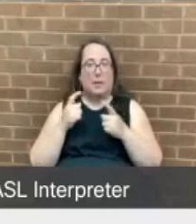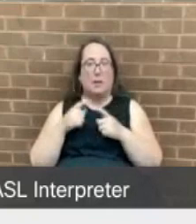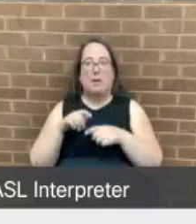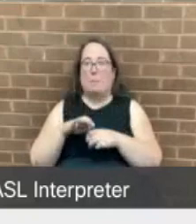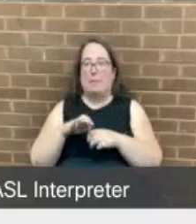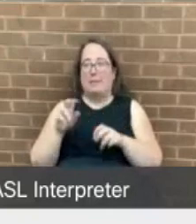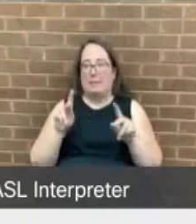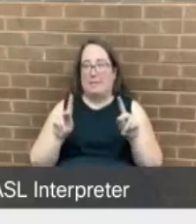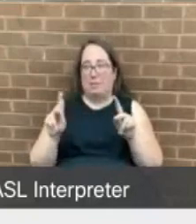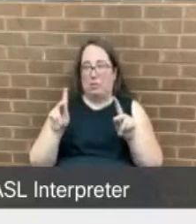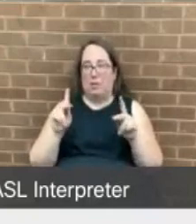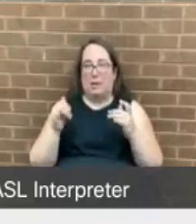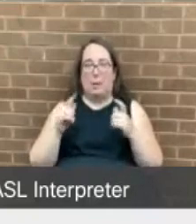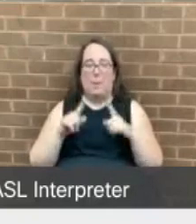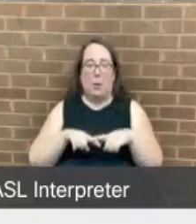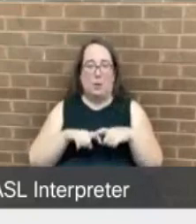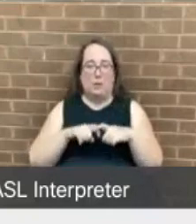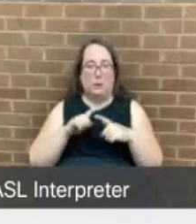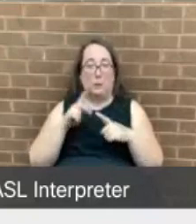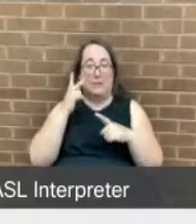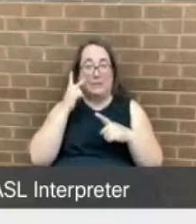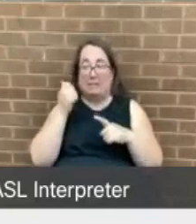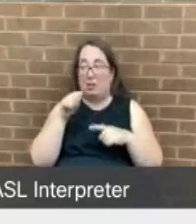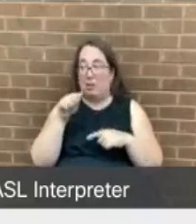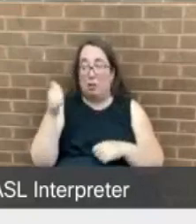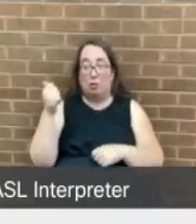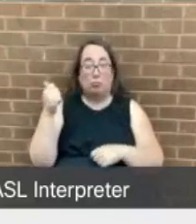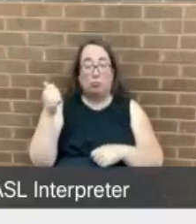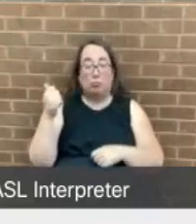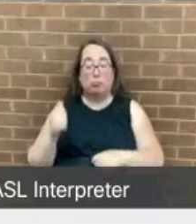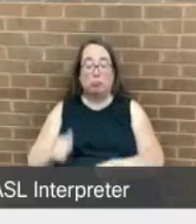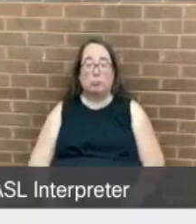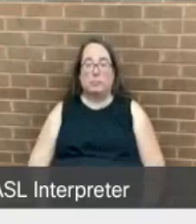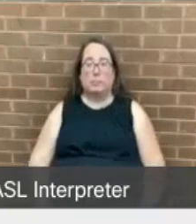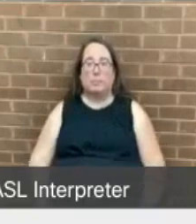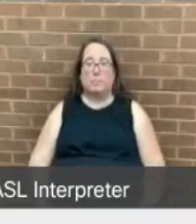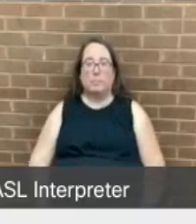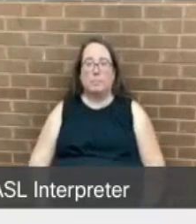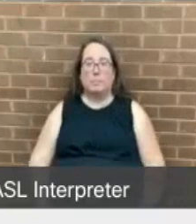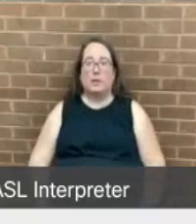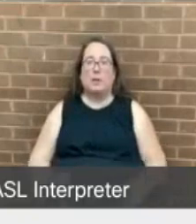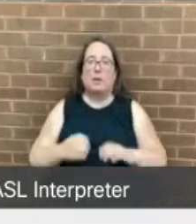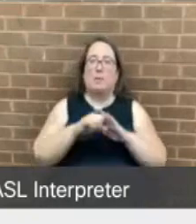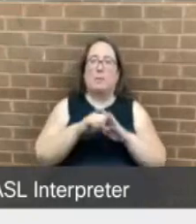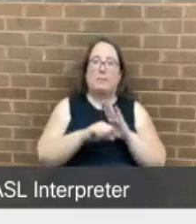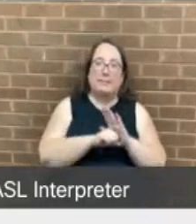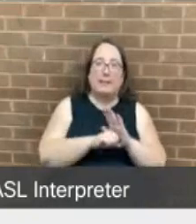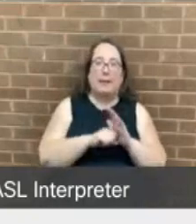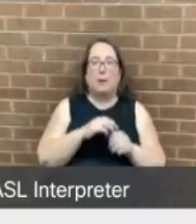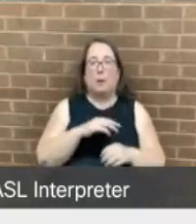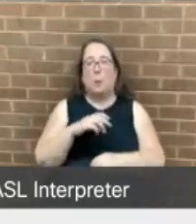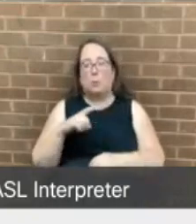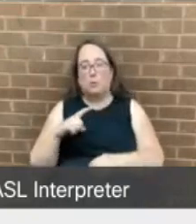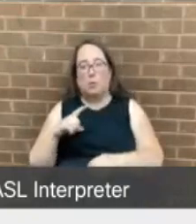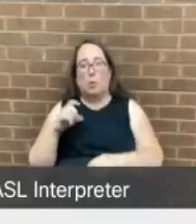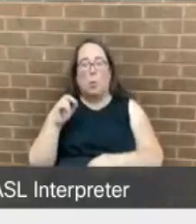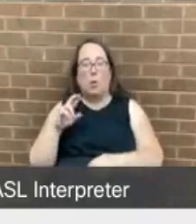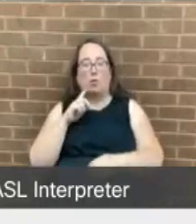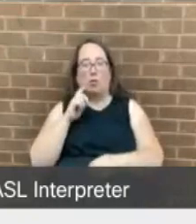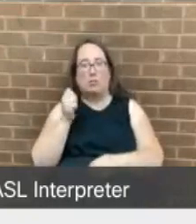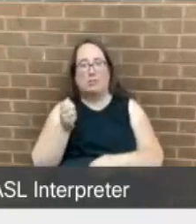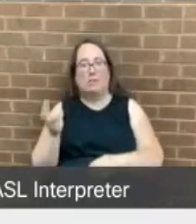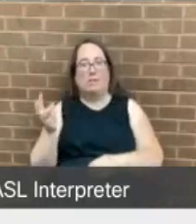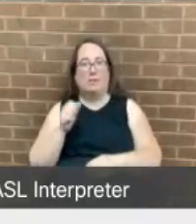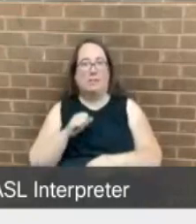officials, but I'm going to pause here to see if anybody else speaks up from either the state delegation, council, or there are several